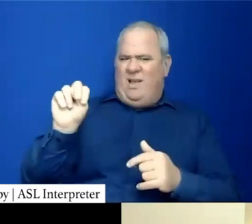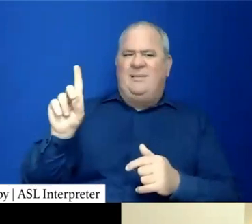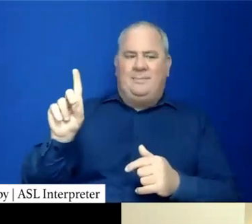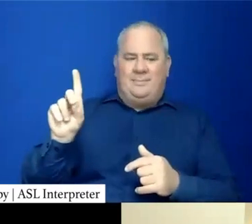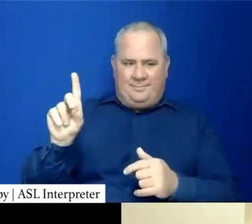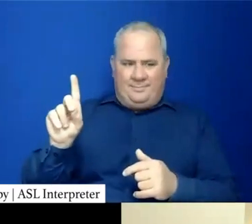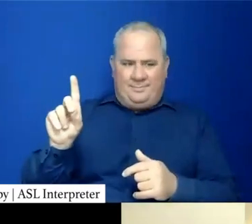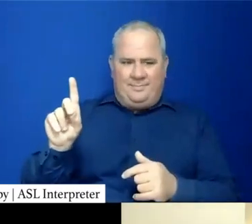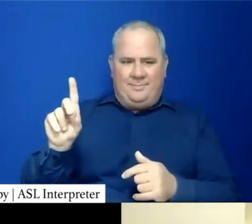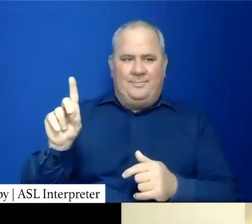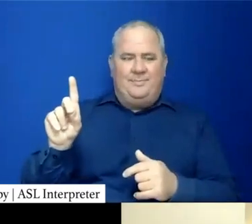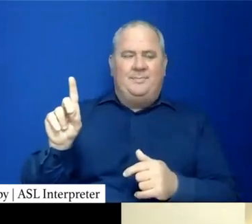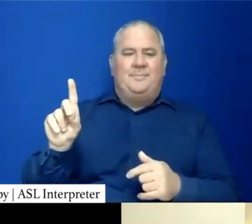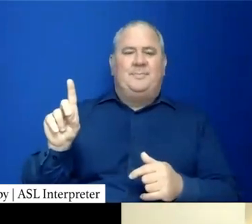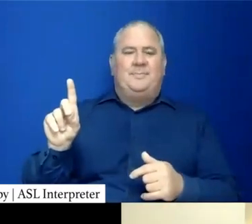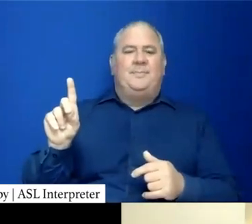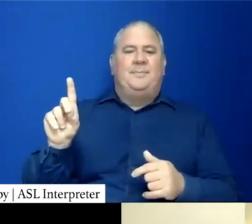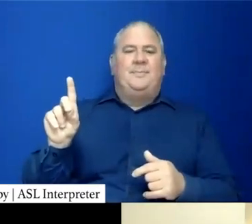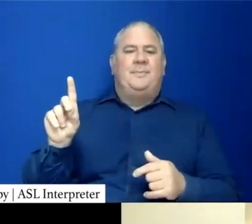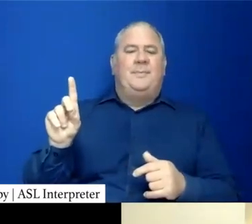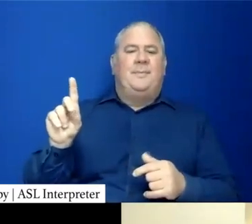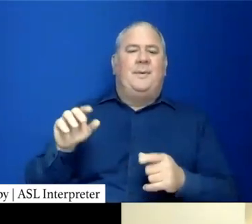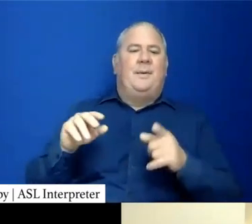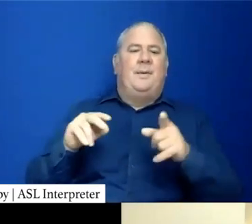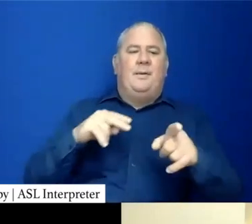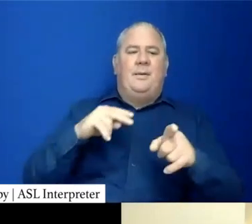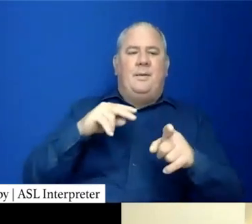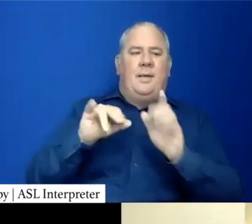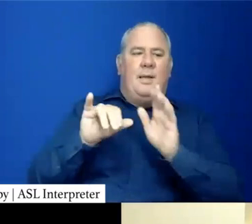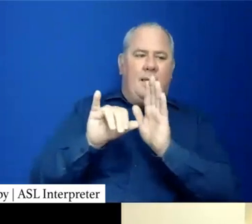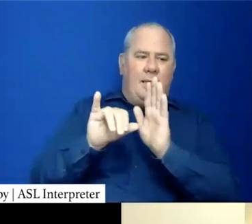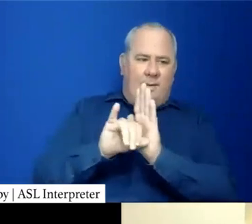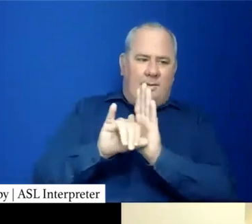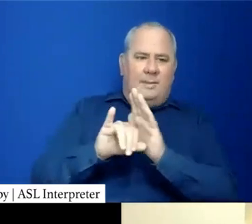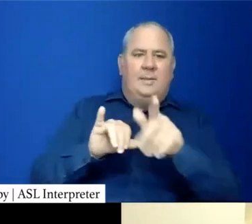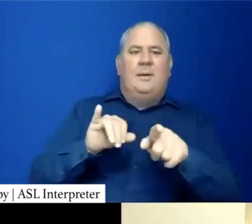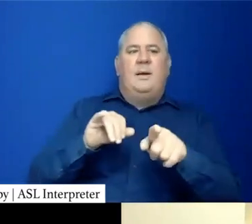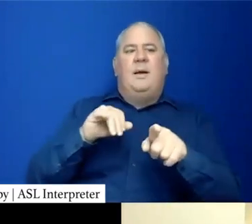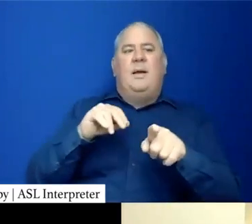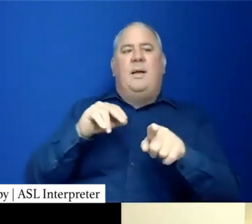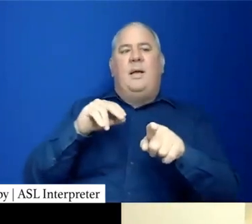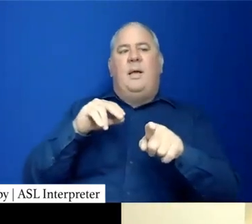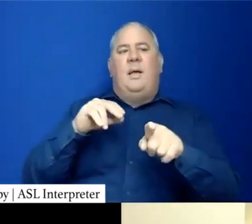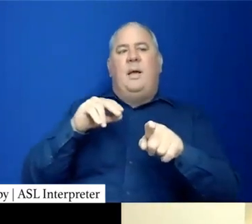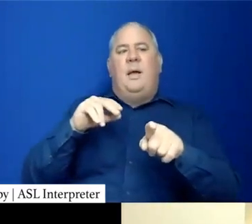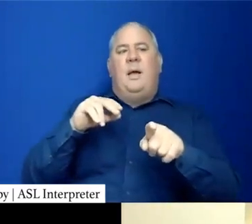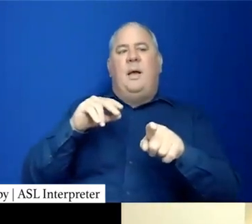that is honestly how a lot of my like identity revelations have gone. Like, I'm thinking about this too much for the answer to be no.